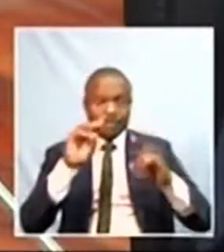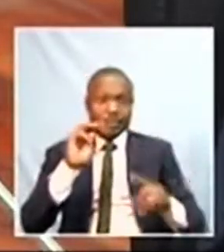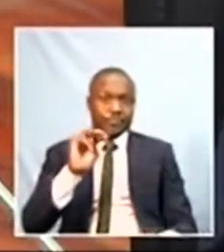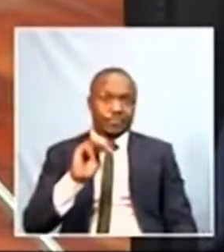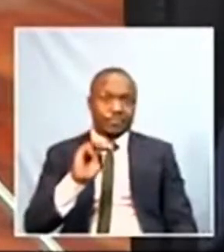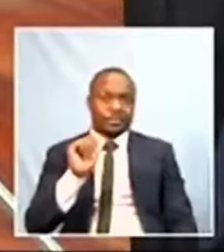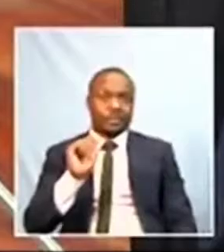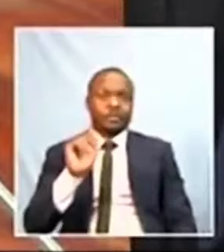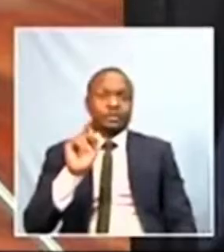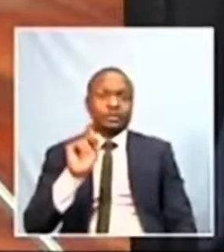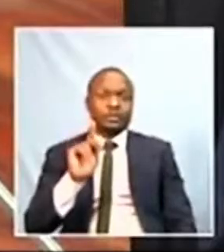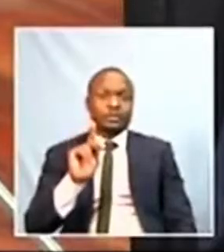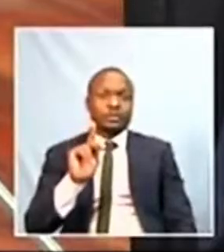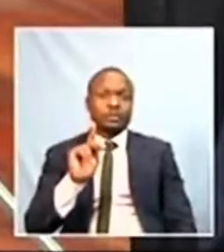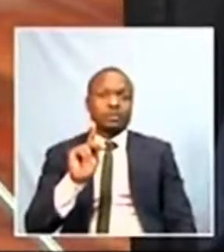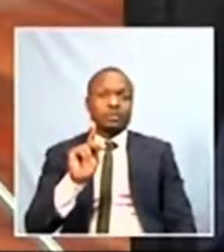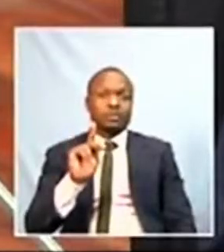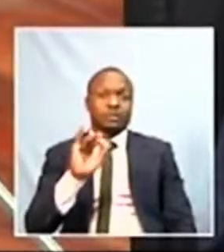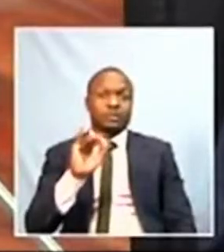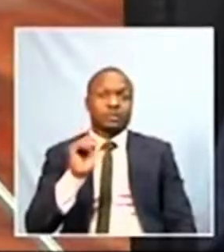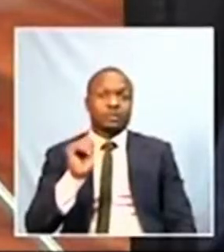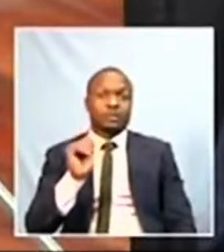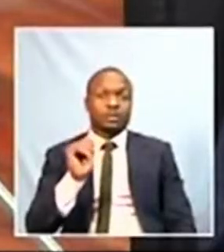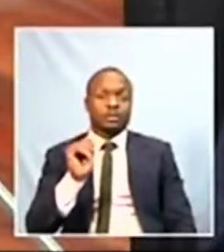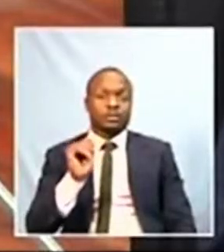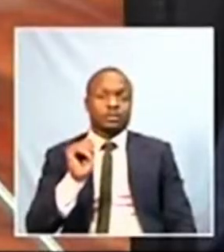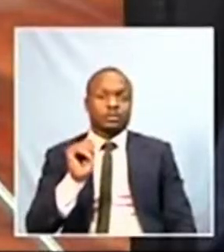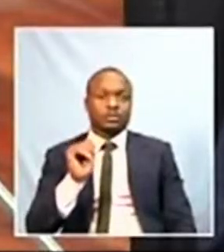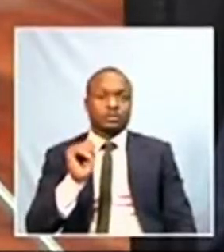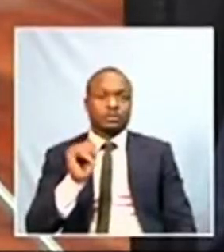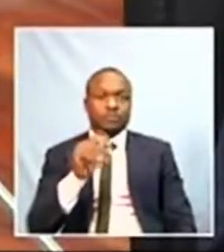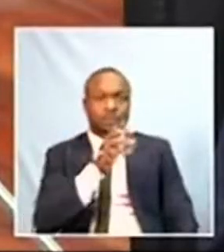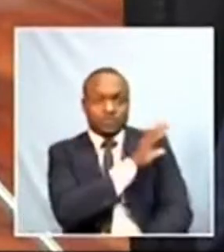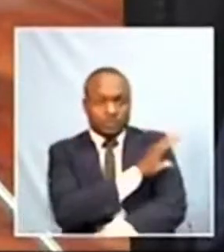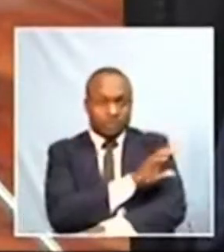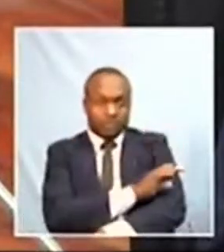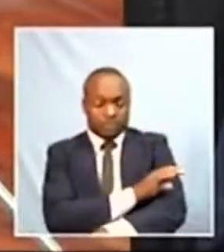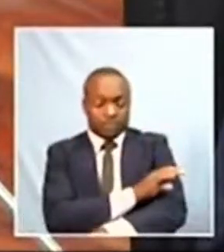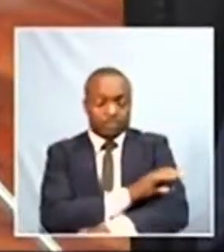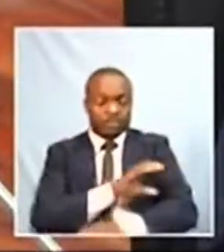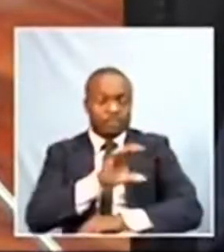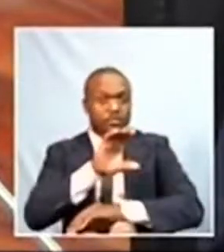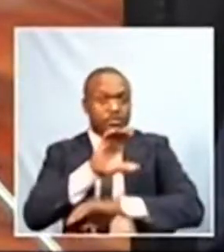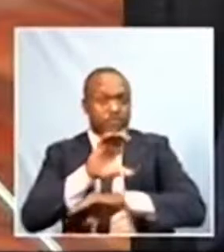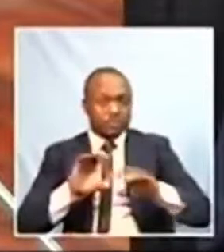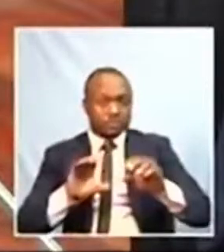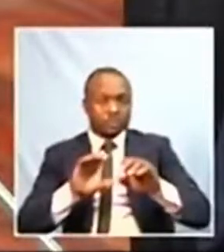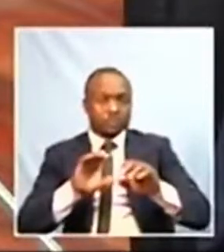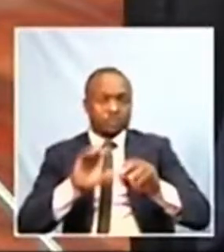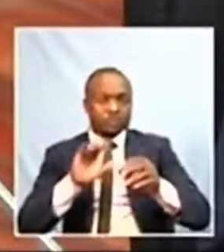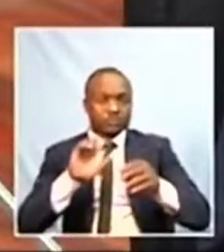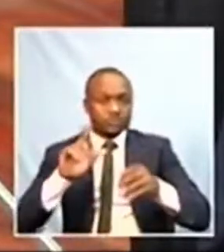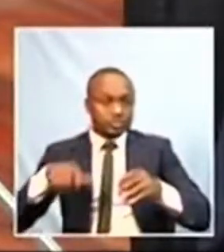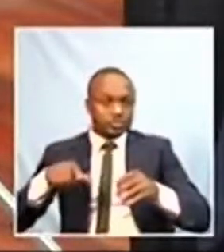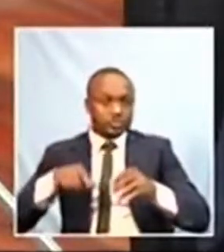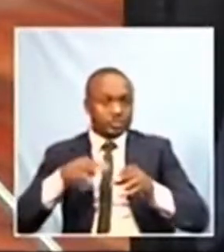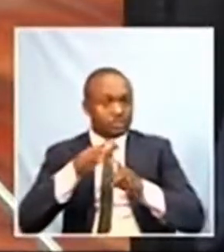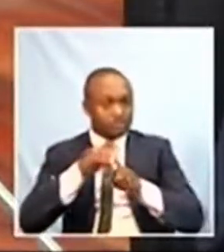Clinic. The cause of the delay was due to the slow pace of the contractor, and action taken,